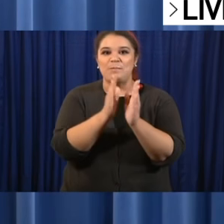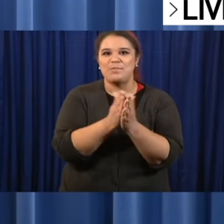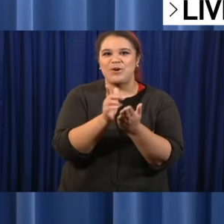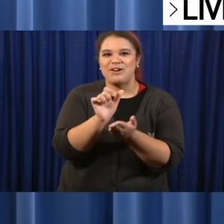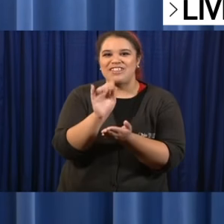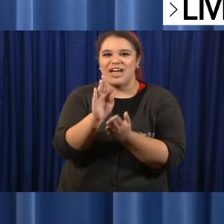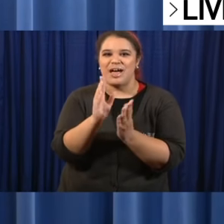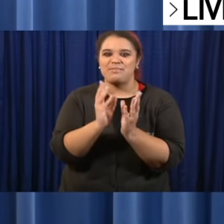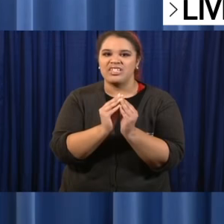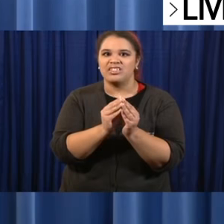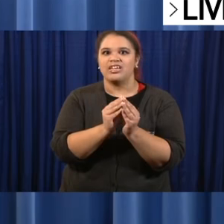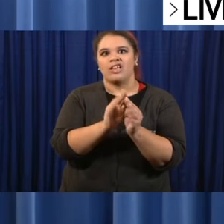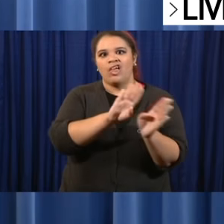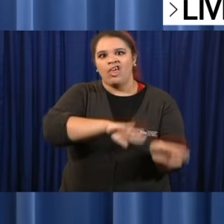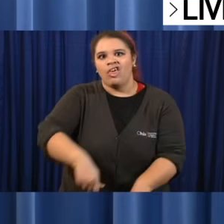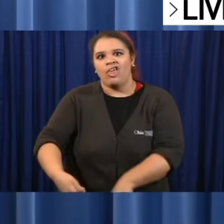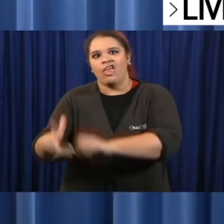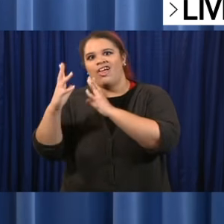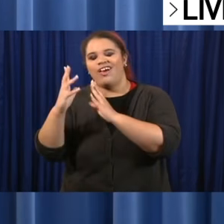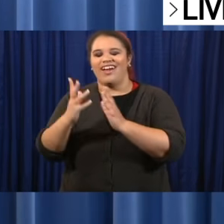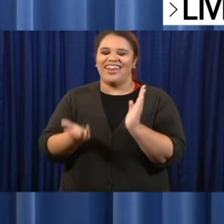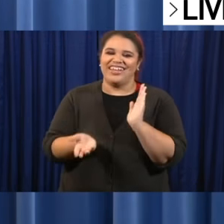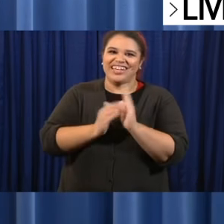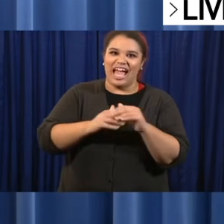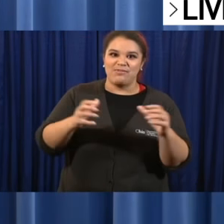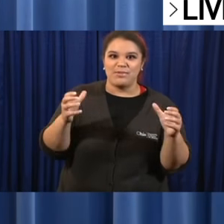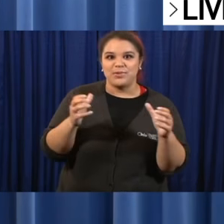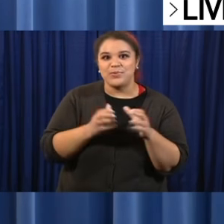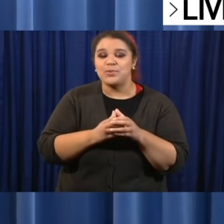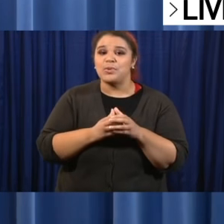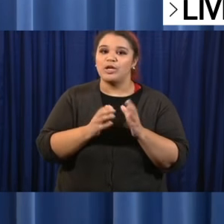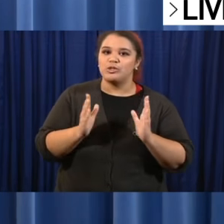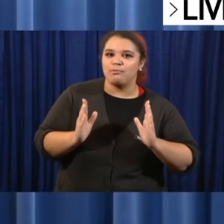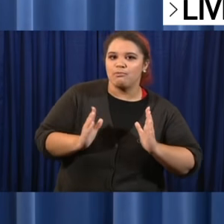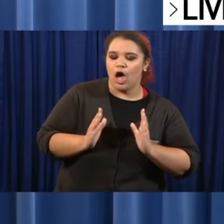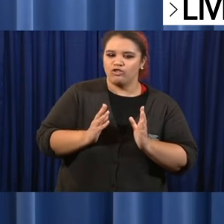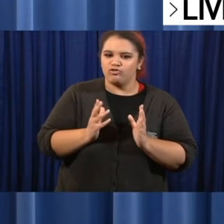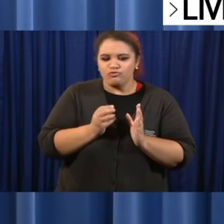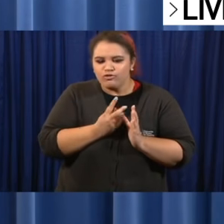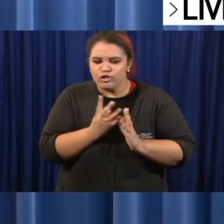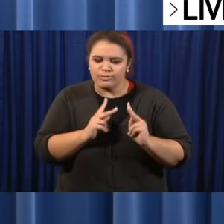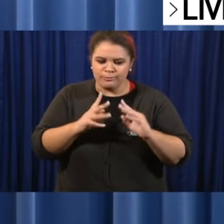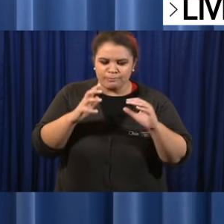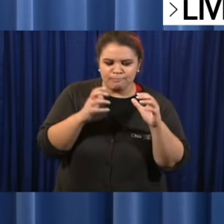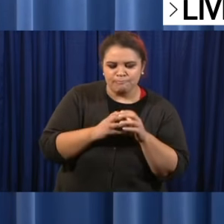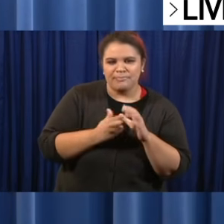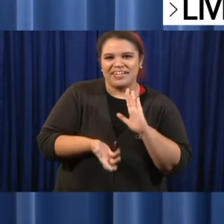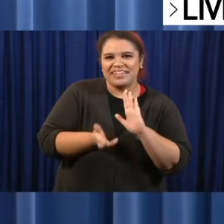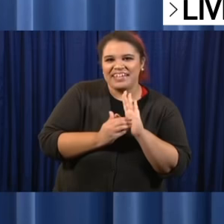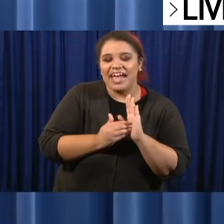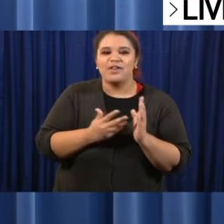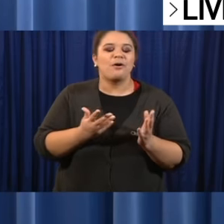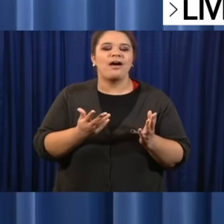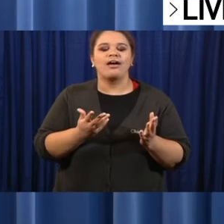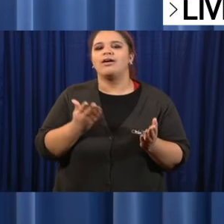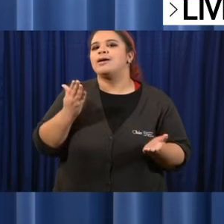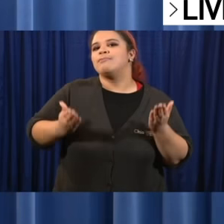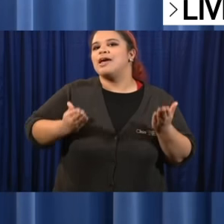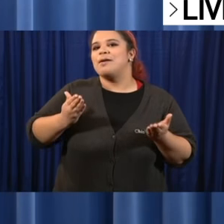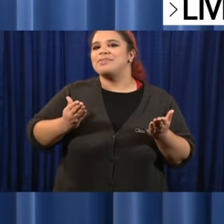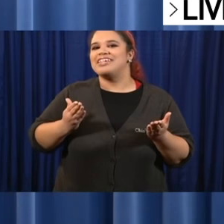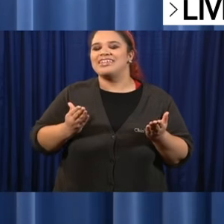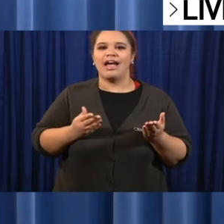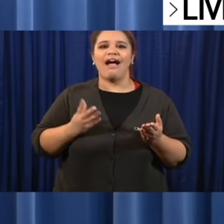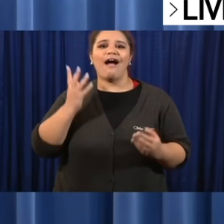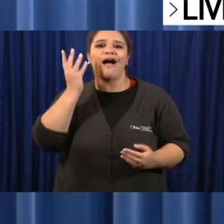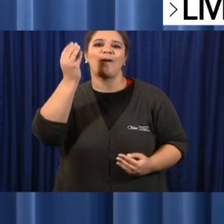go back to having, small gatherings amongst ourselves, having that backyard barbecue, that sort of